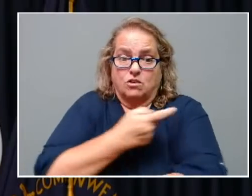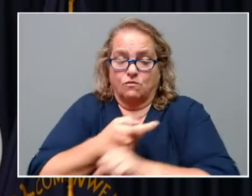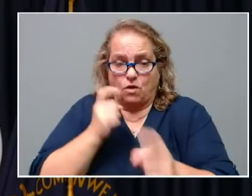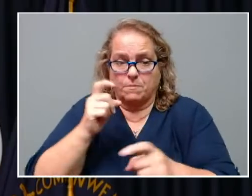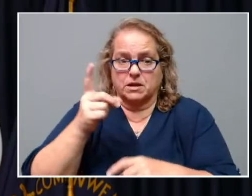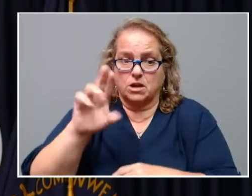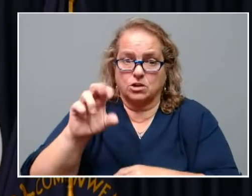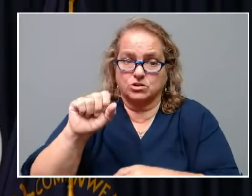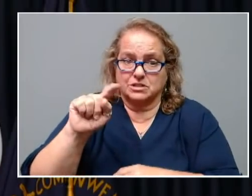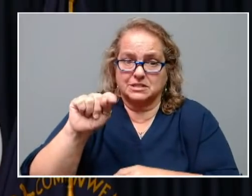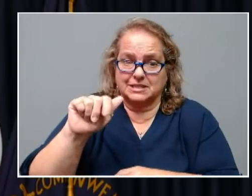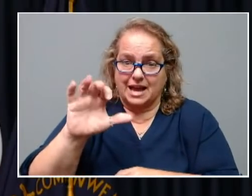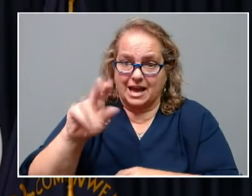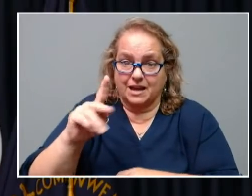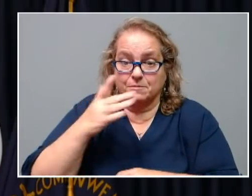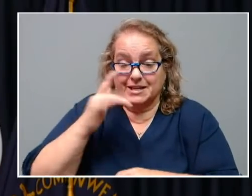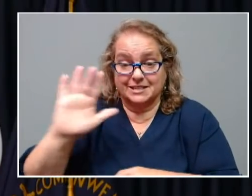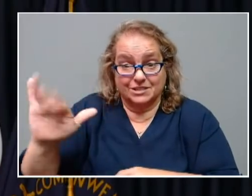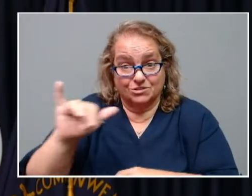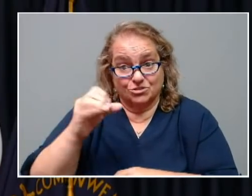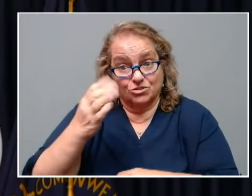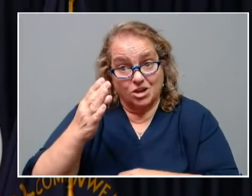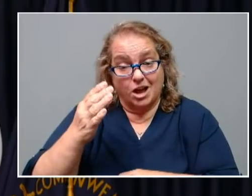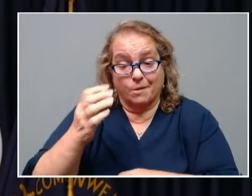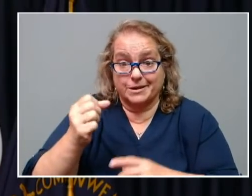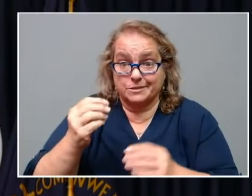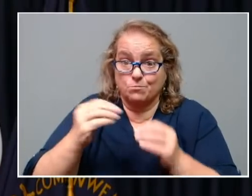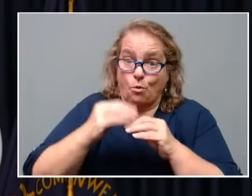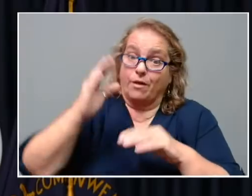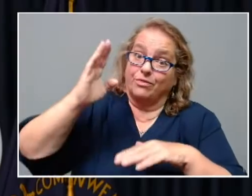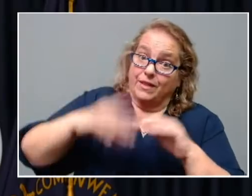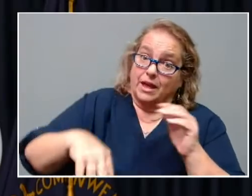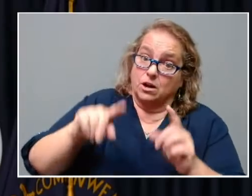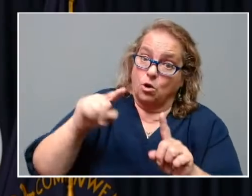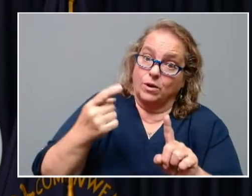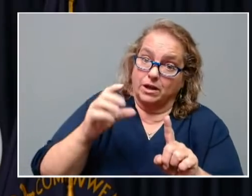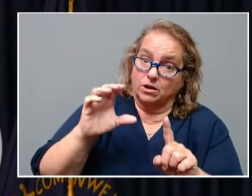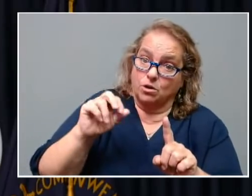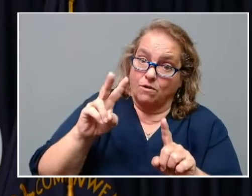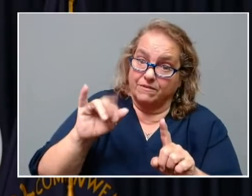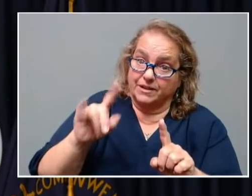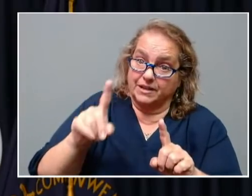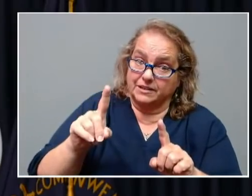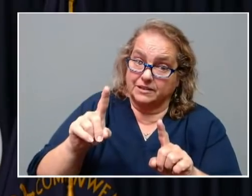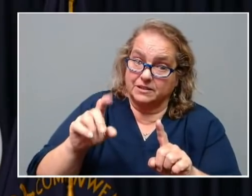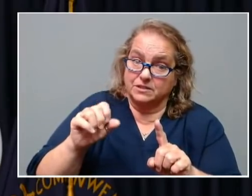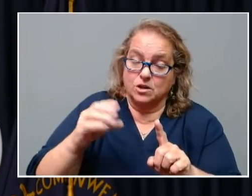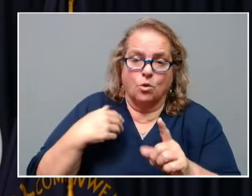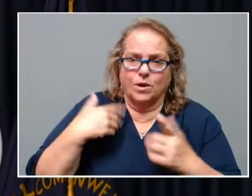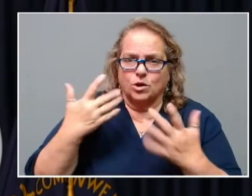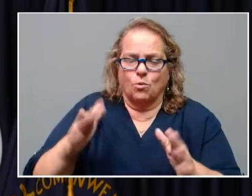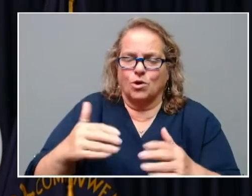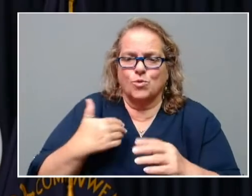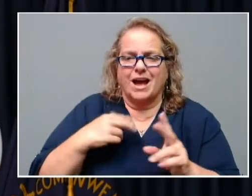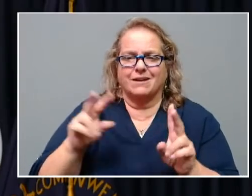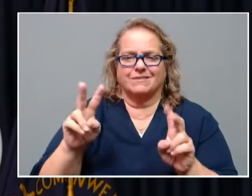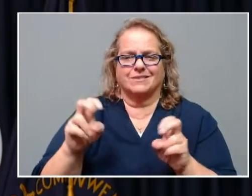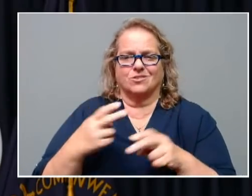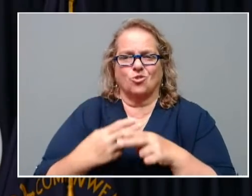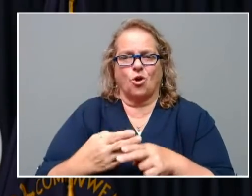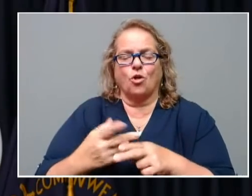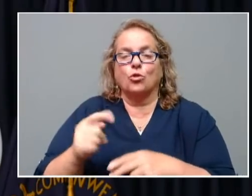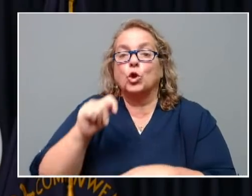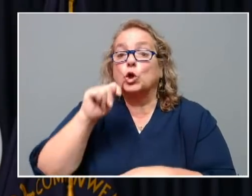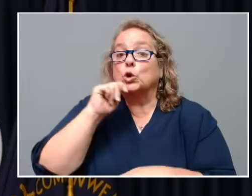bigger than just COVID, and we want to make sure that we don't have, what do they call it, the twin-demic with flu, and that's